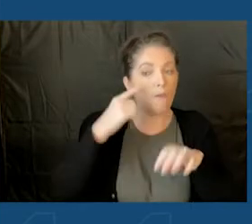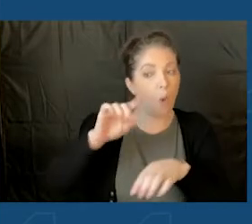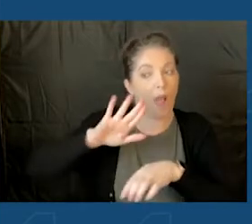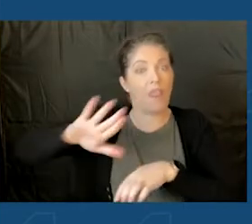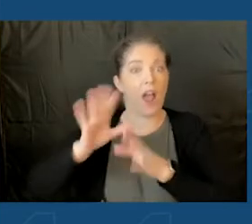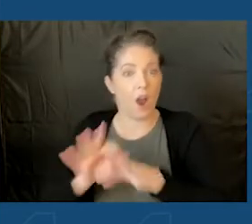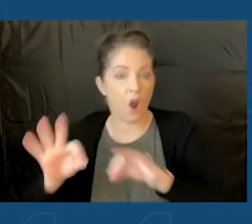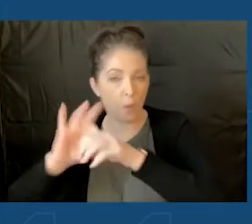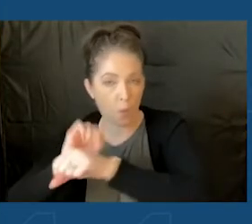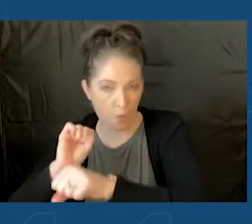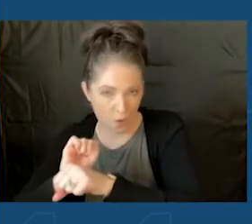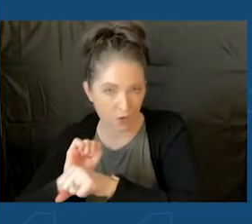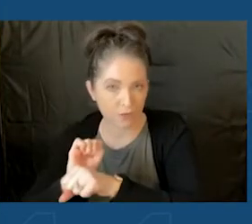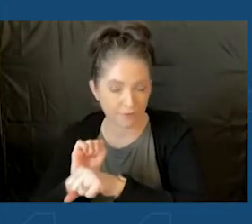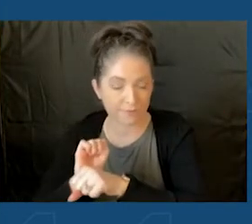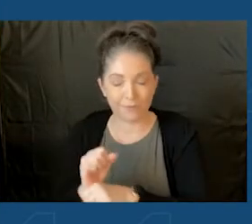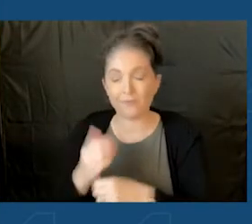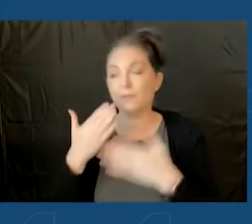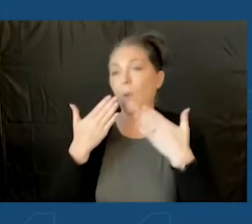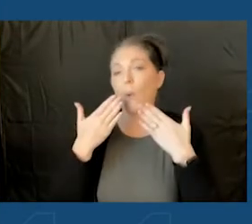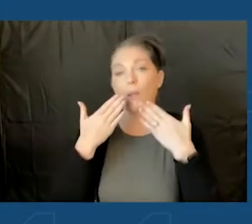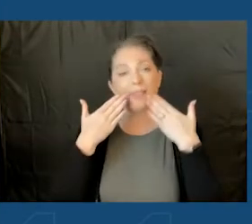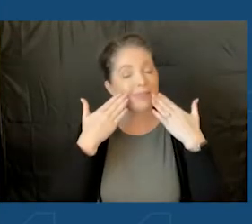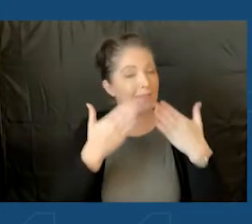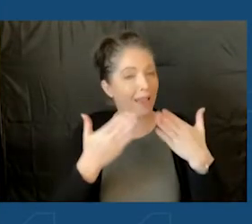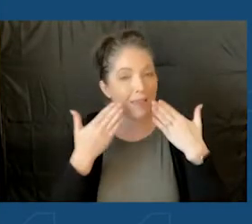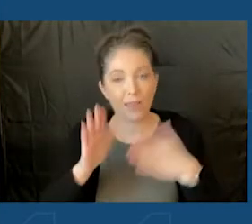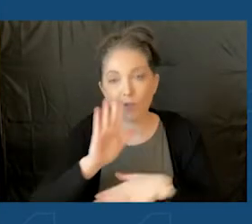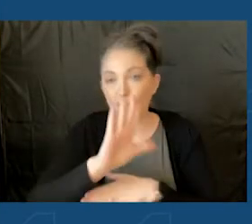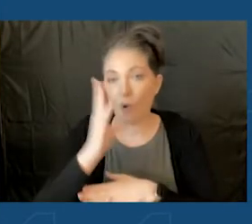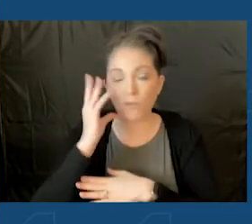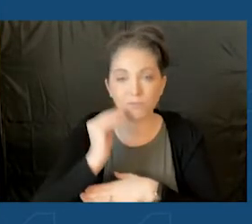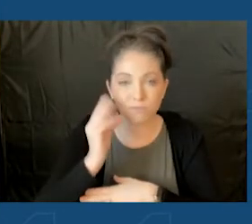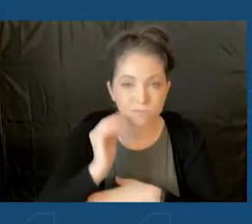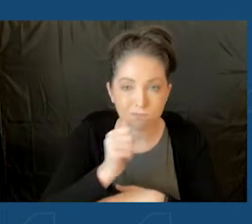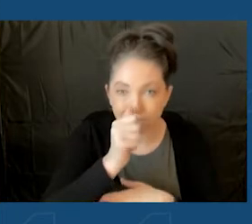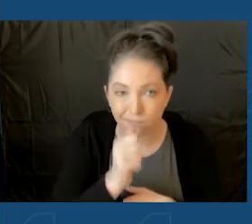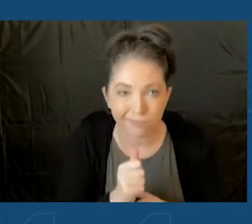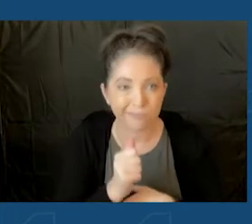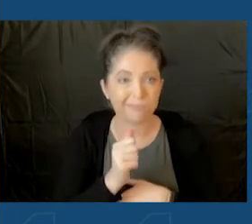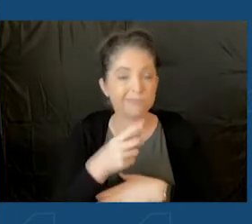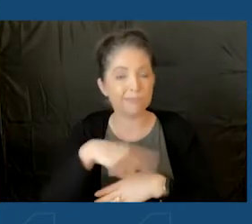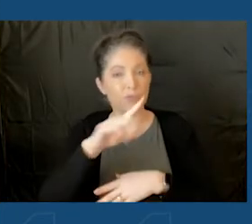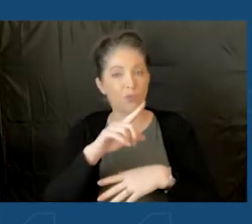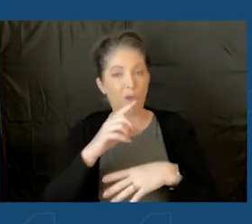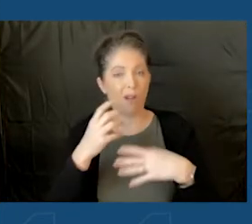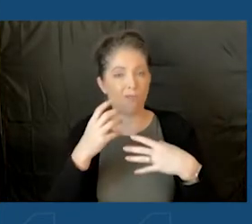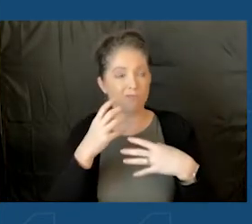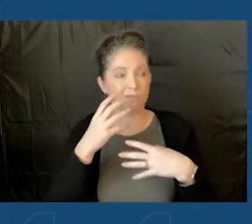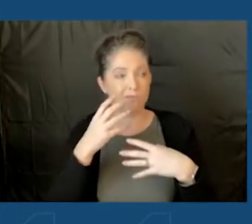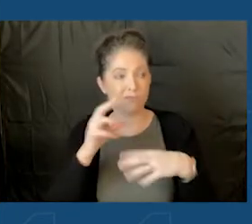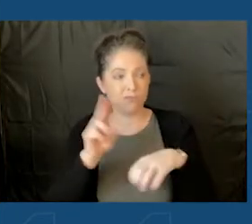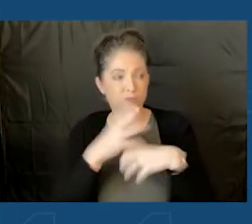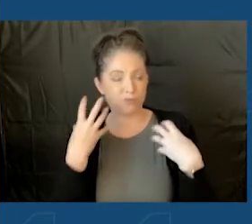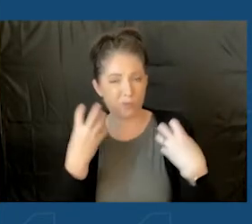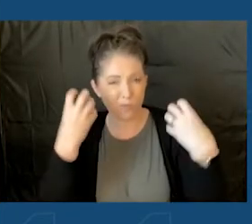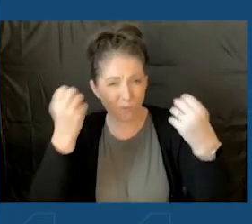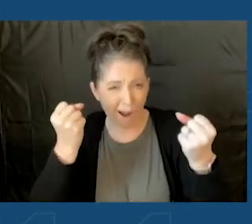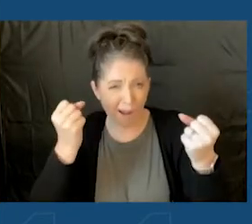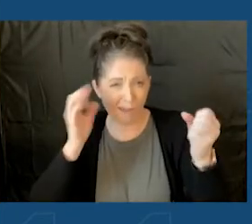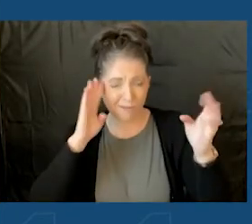thank you enough for what you've had to endure with great strength and with great determination and focus